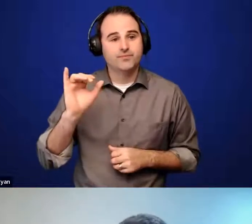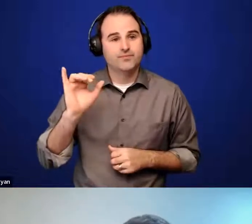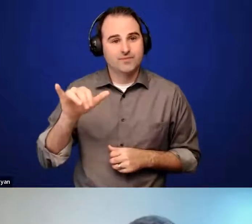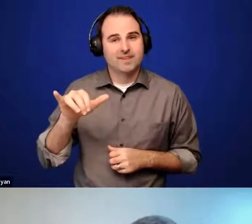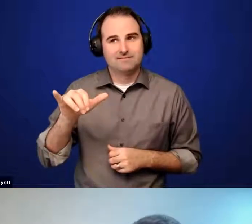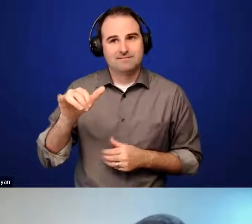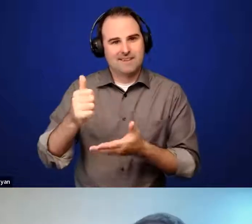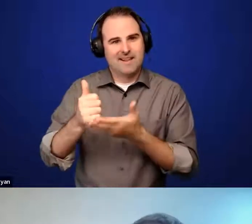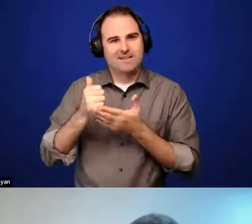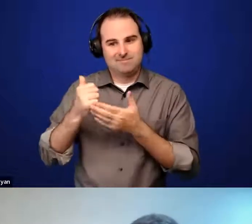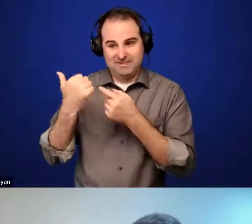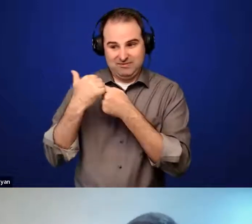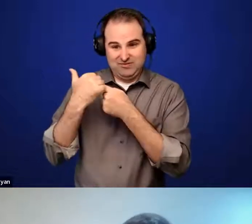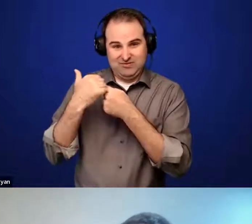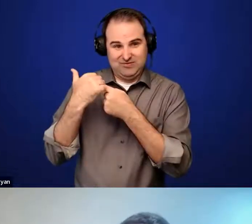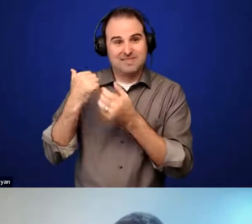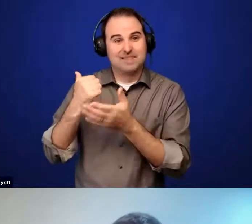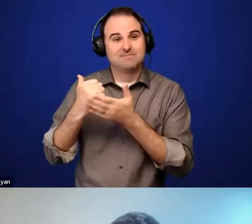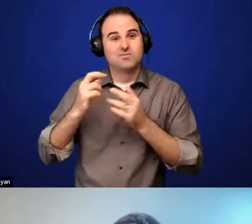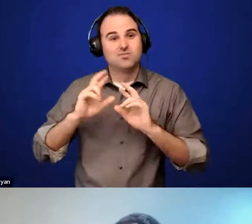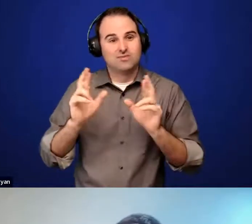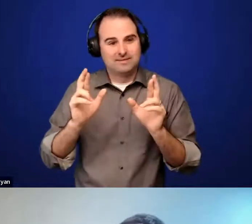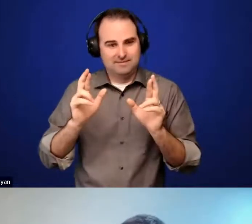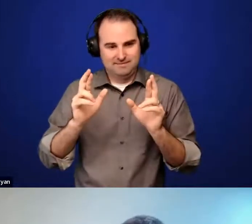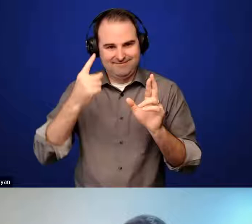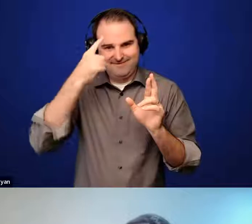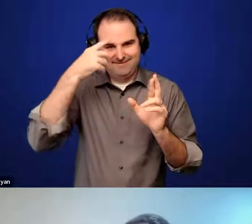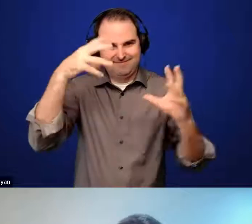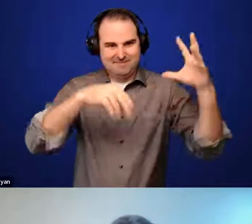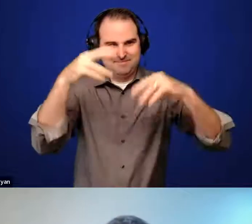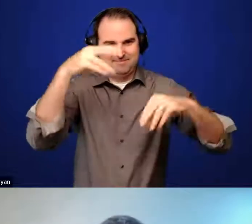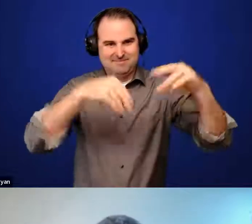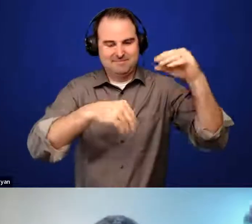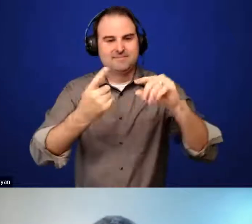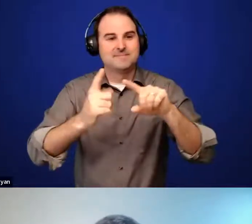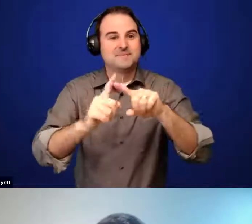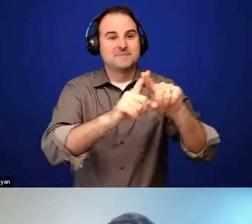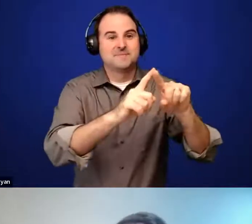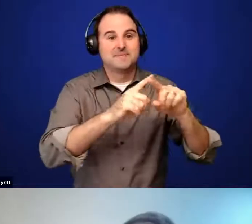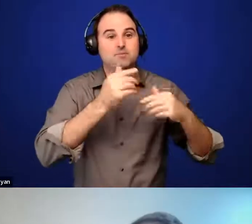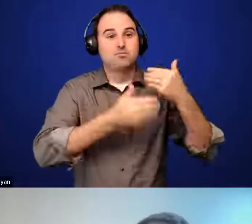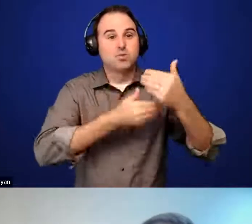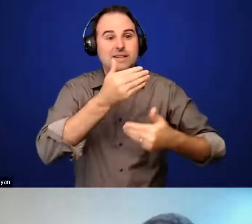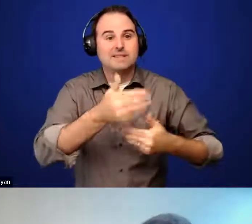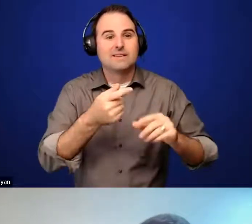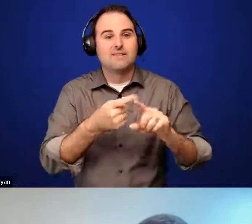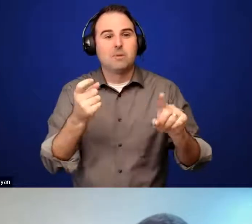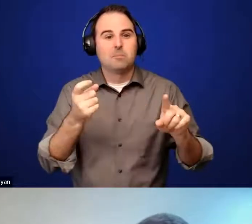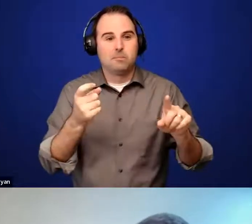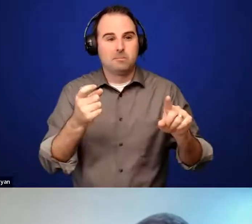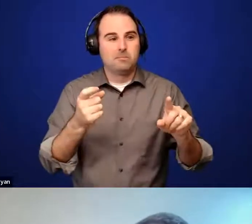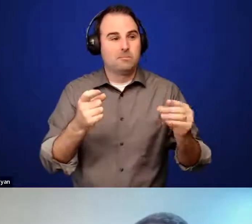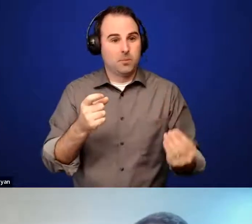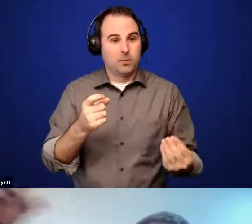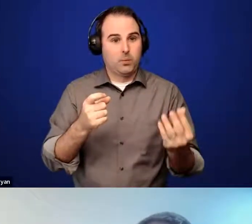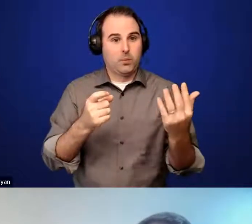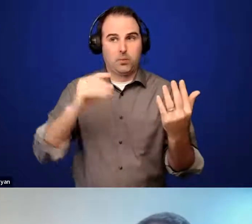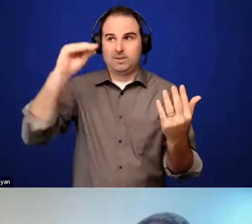all the different biophysical process that happen from the photosynthesis to